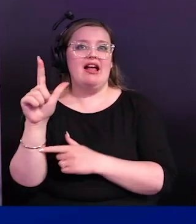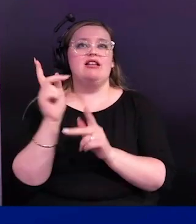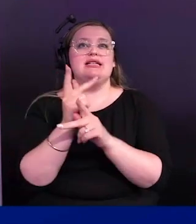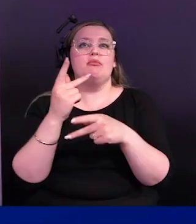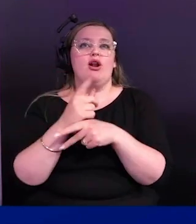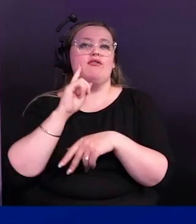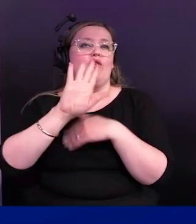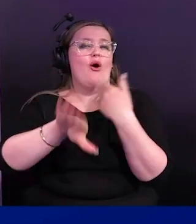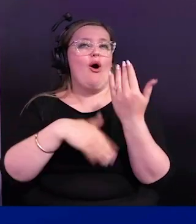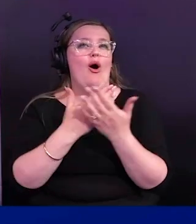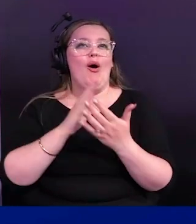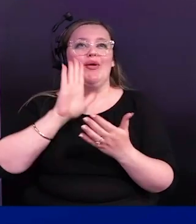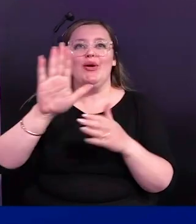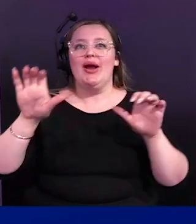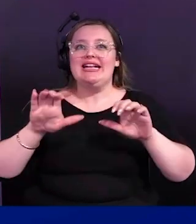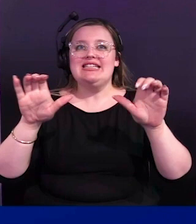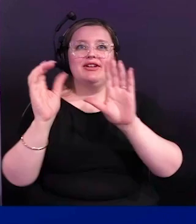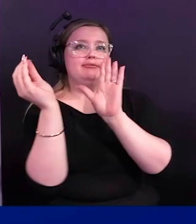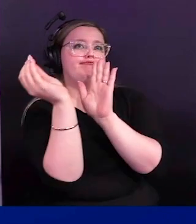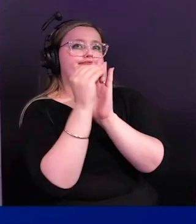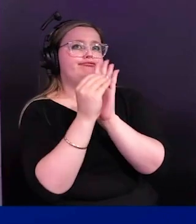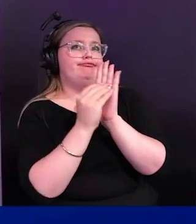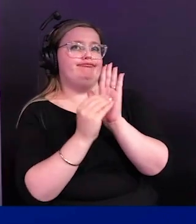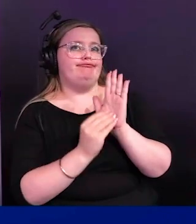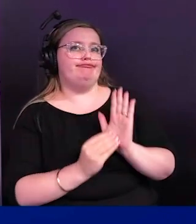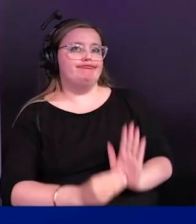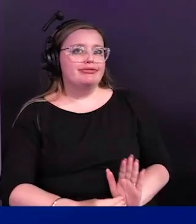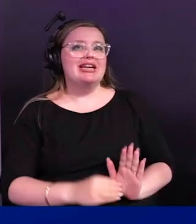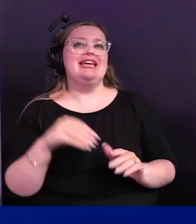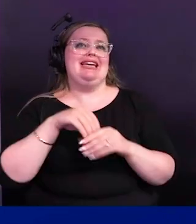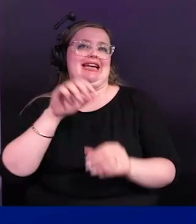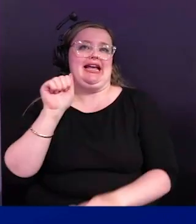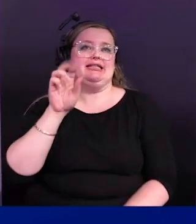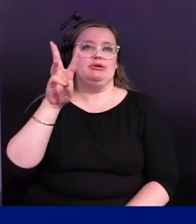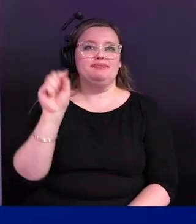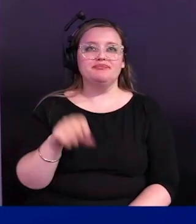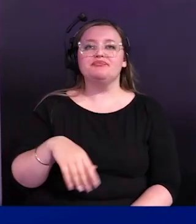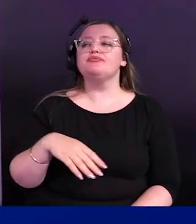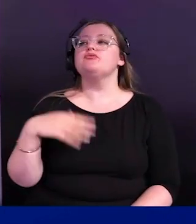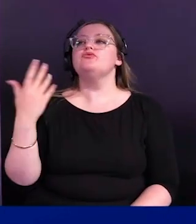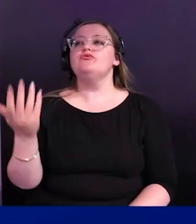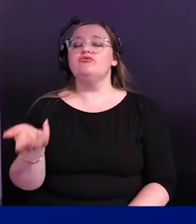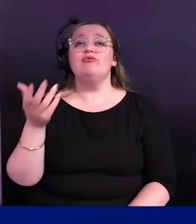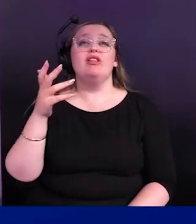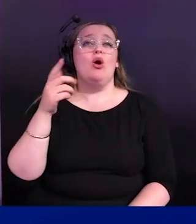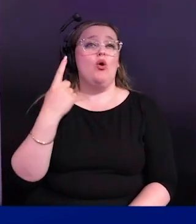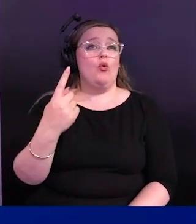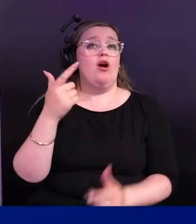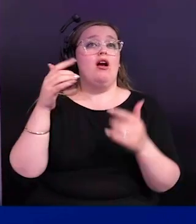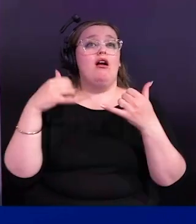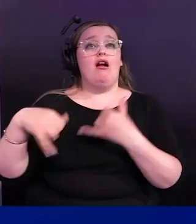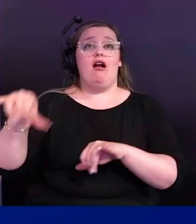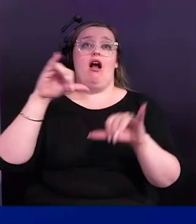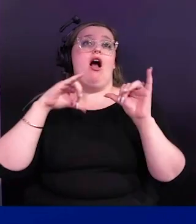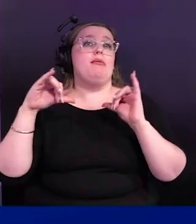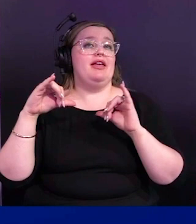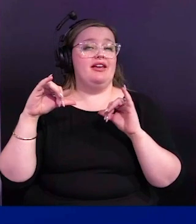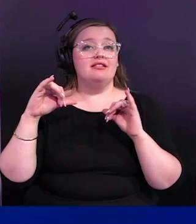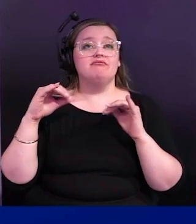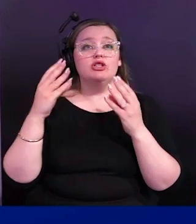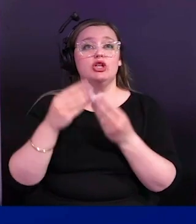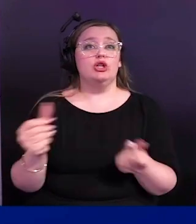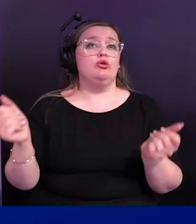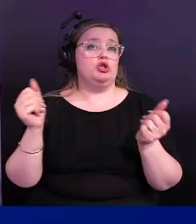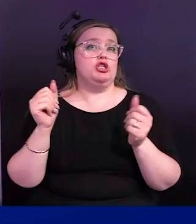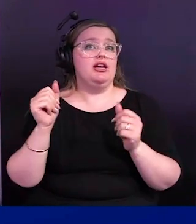your activities happening in AWS. And one of the very common solutions from CloudTrail that our customers is